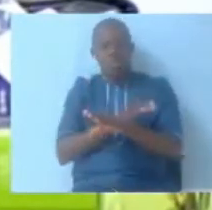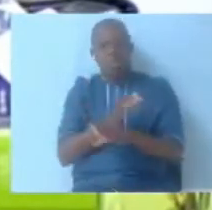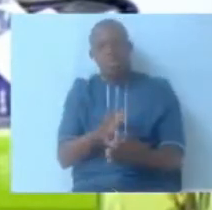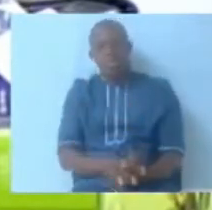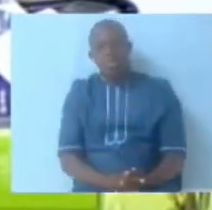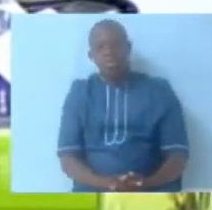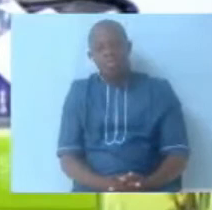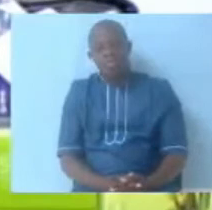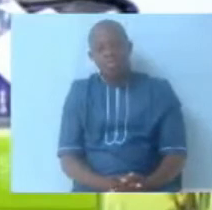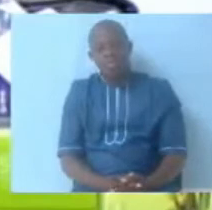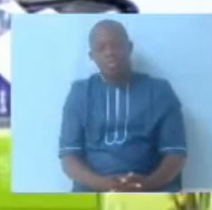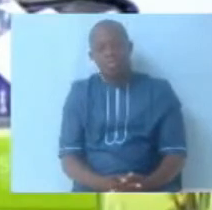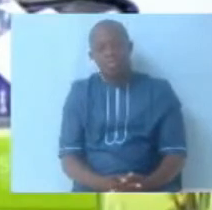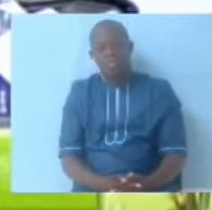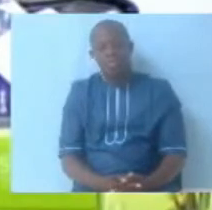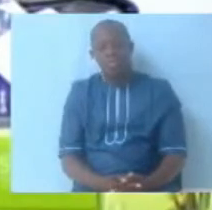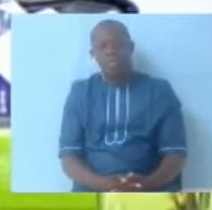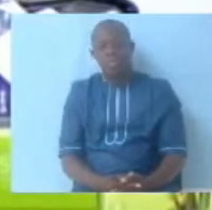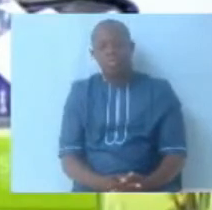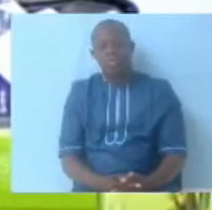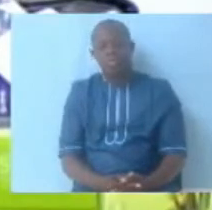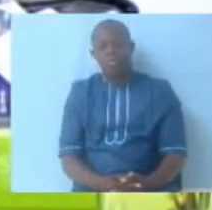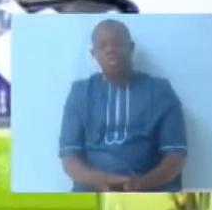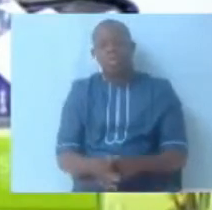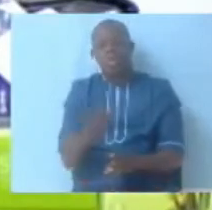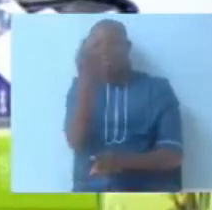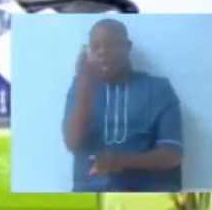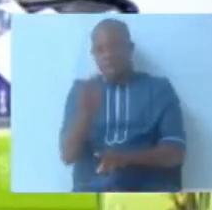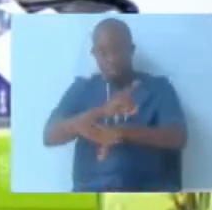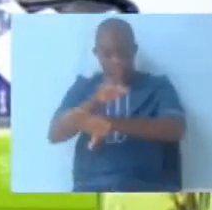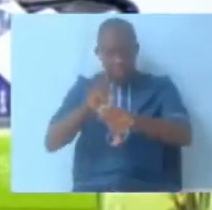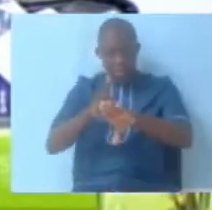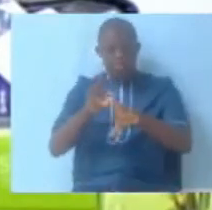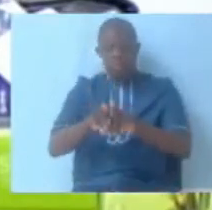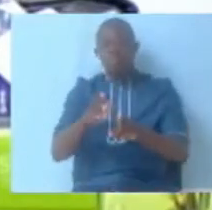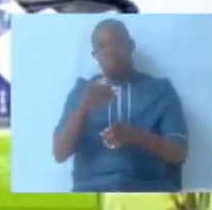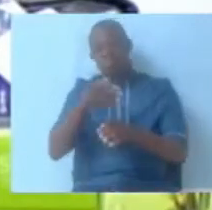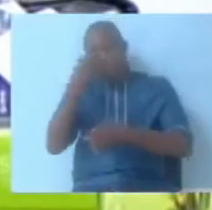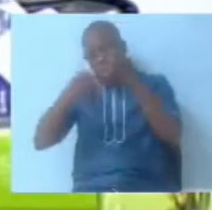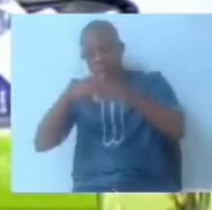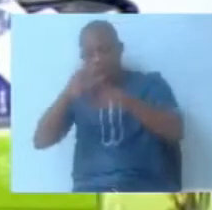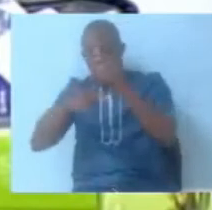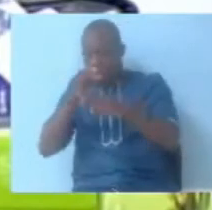place where that issue could have been ventilated would have been past the Privy Council.